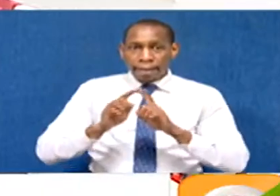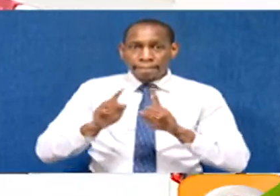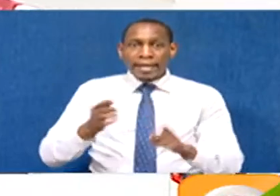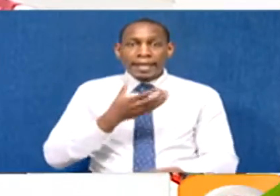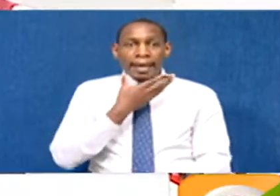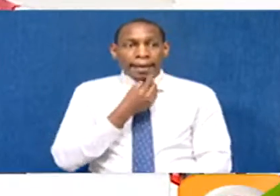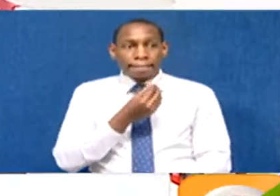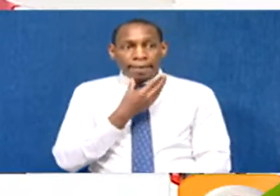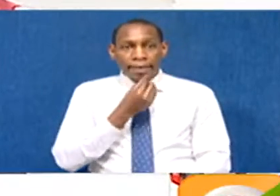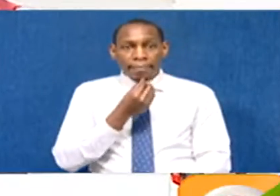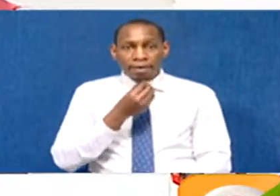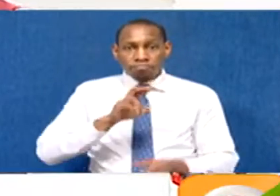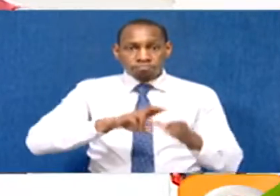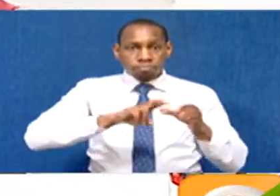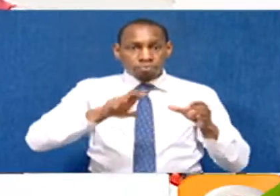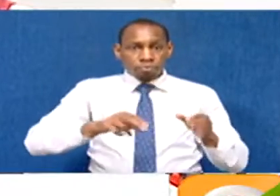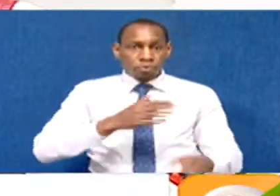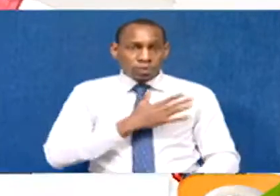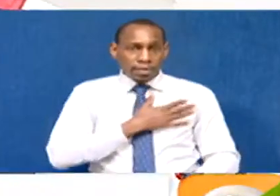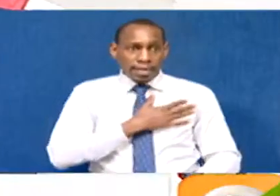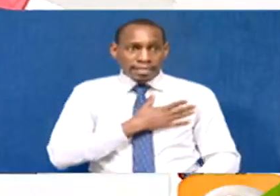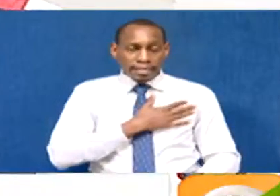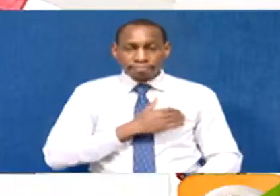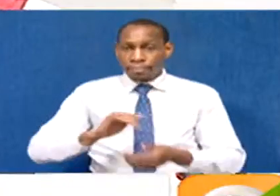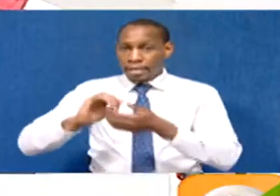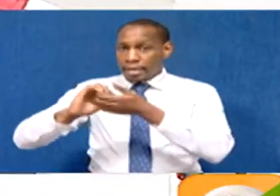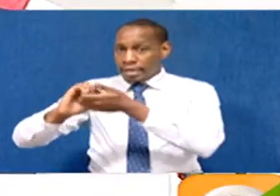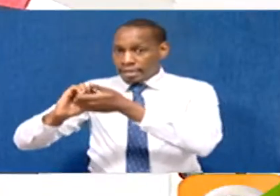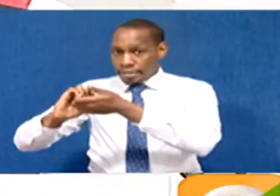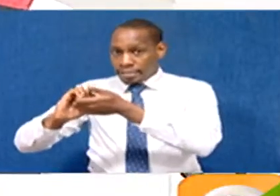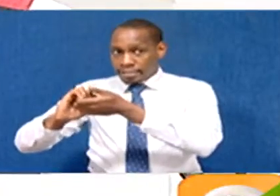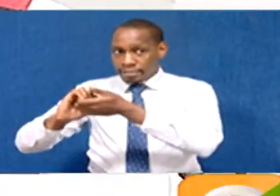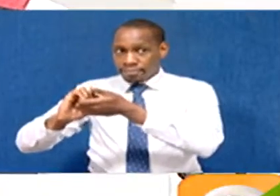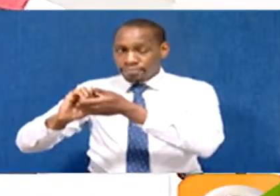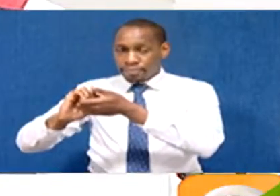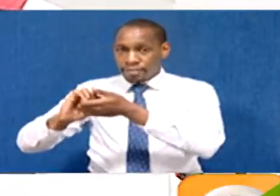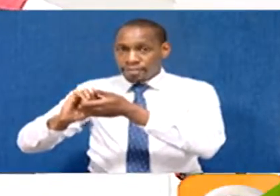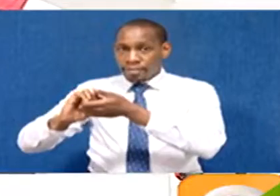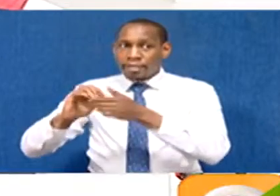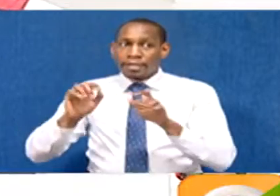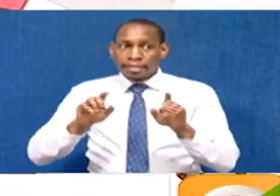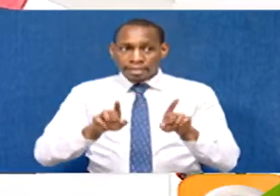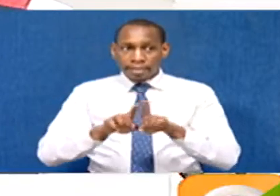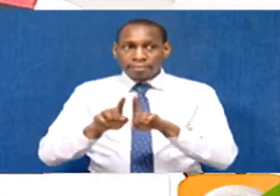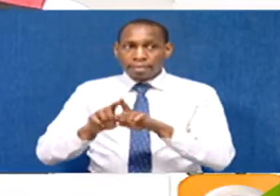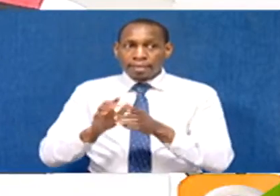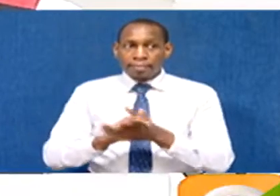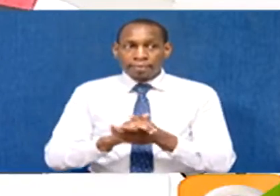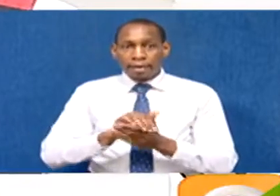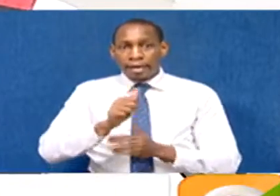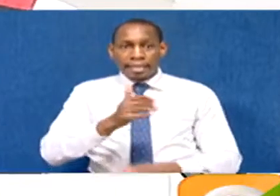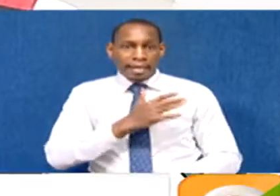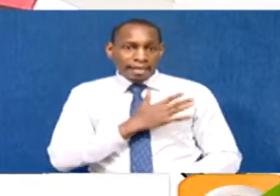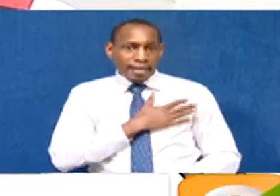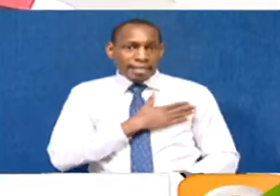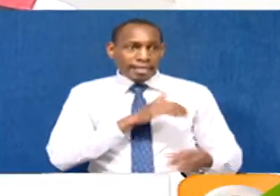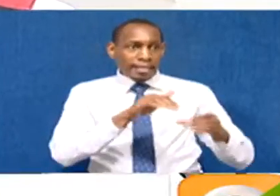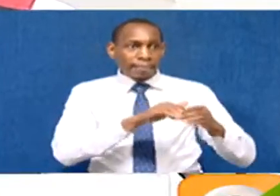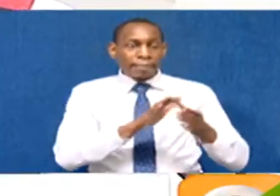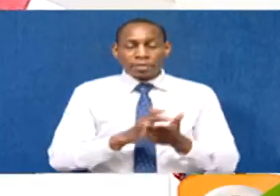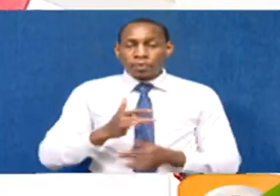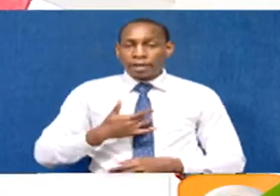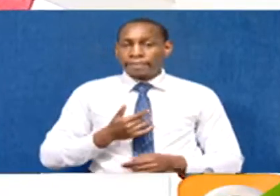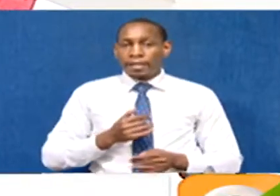Baba left NASA to go and do the handshake, a lot of his fellow NASA members